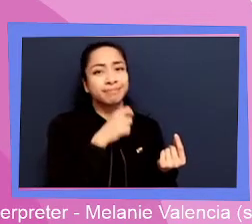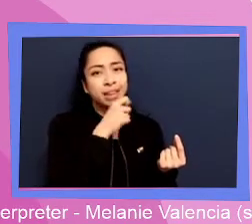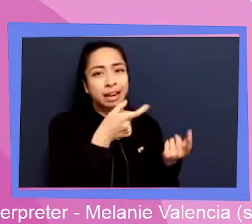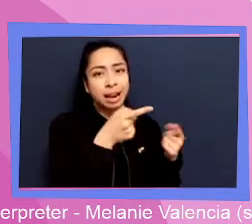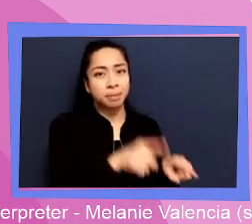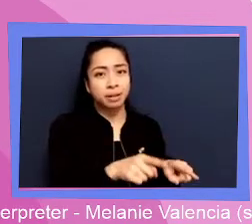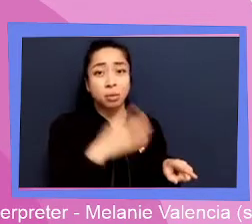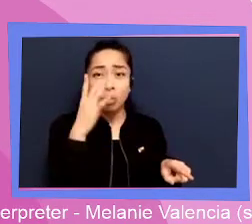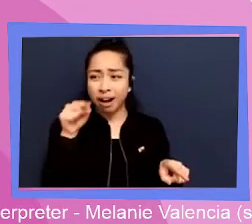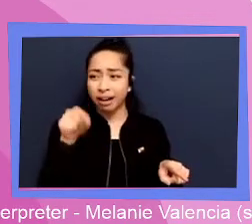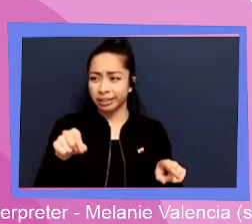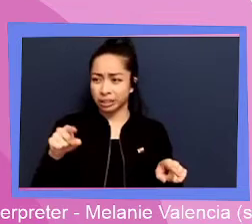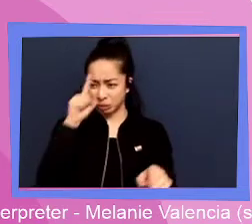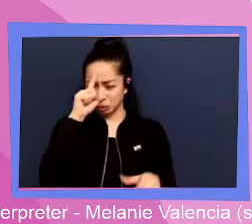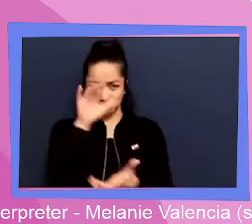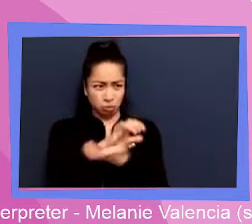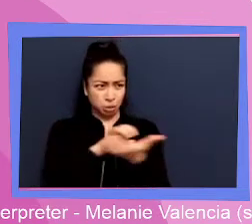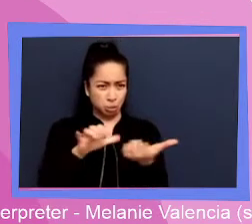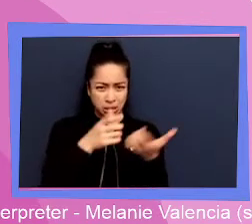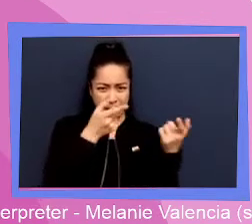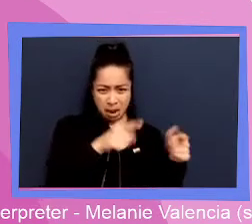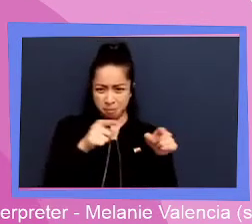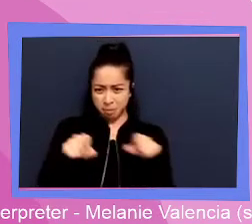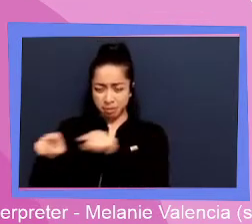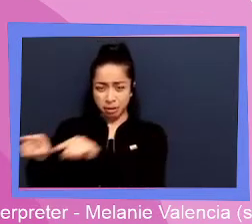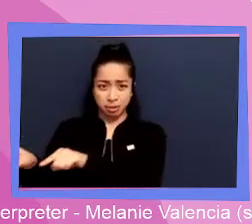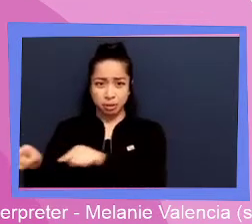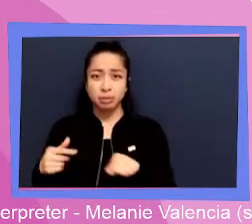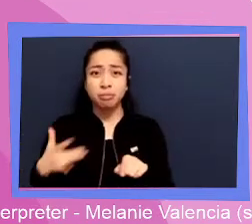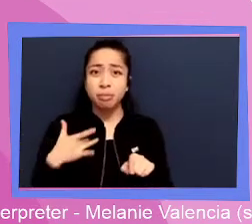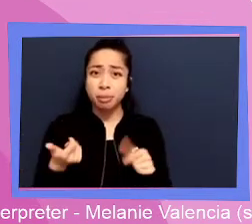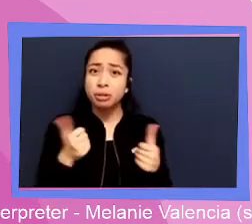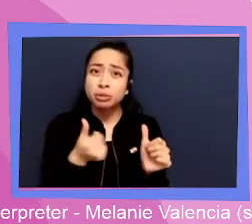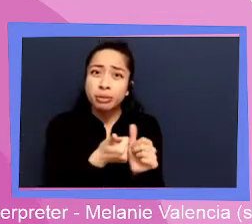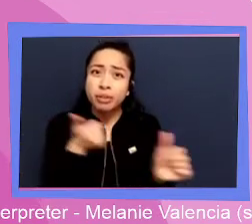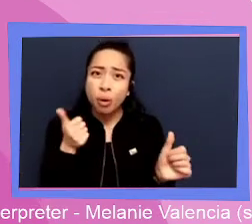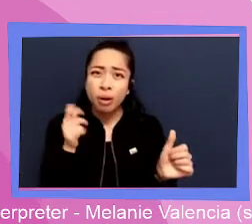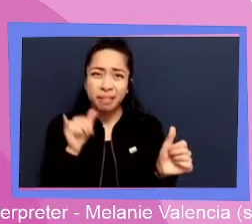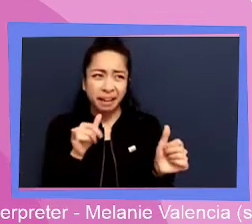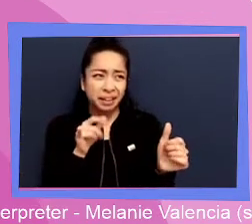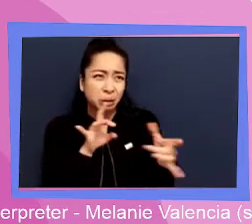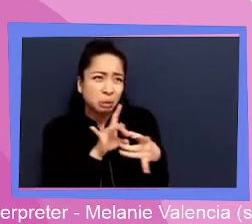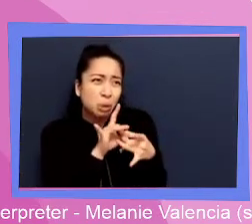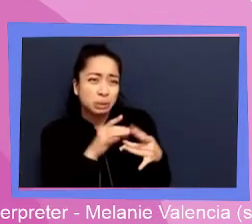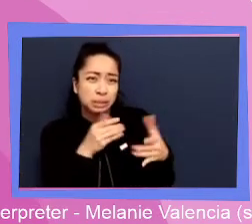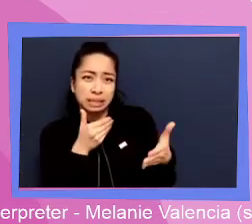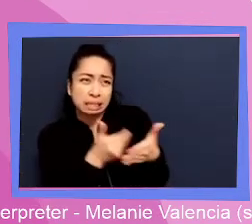dynamics. And the kind of stuff I avoided, like the plague, intimacy, my aunt and